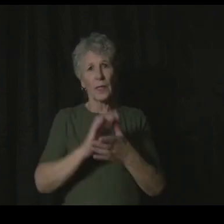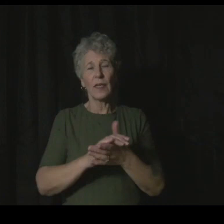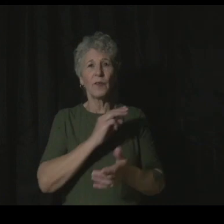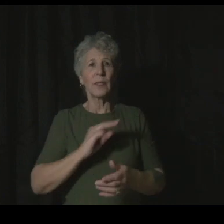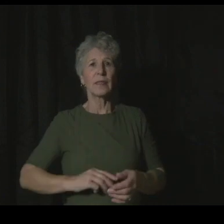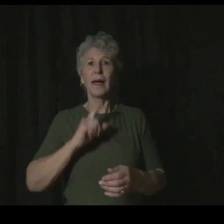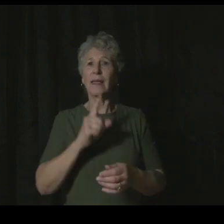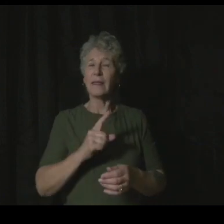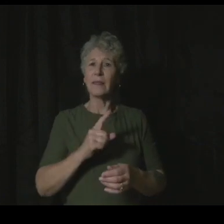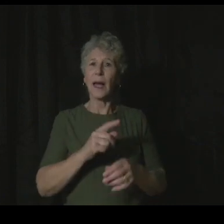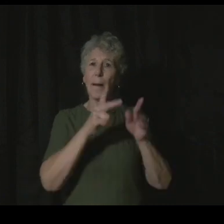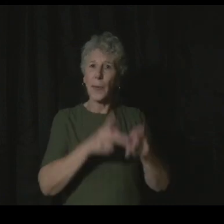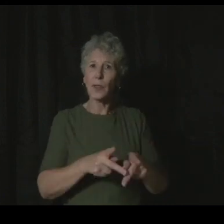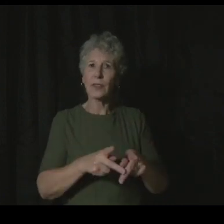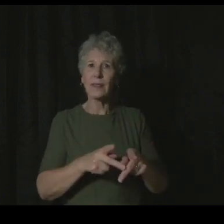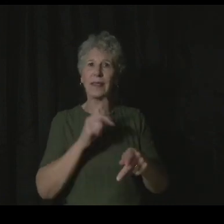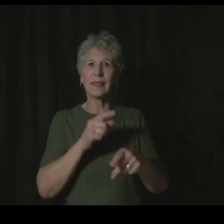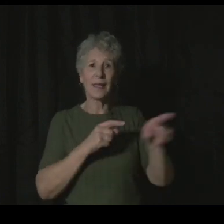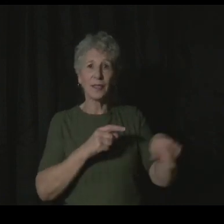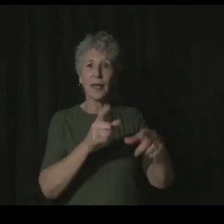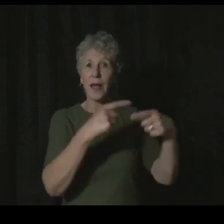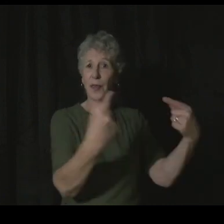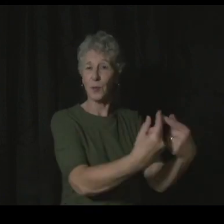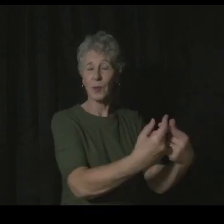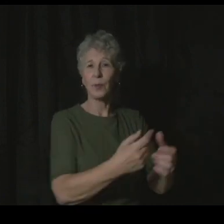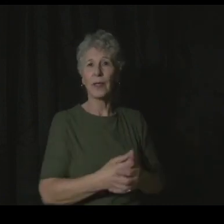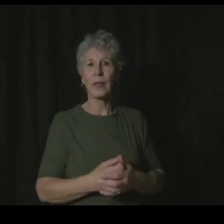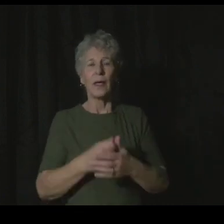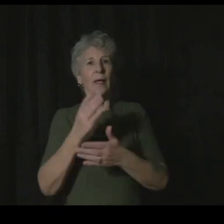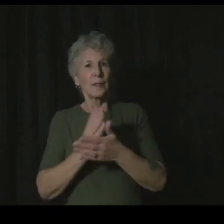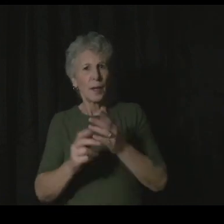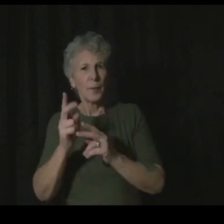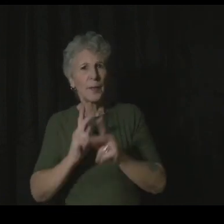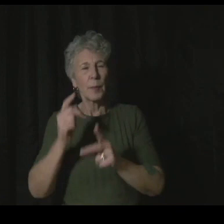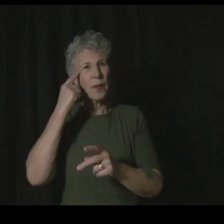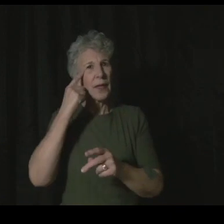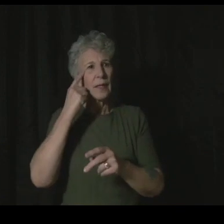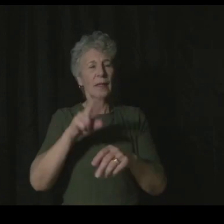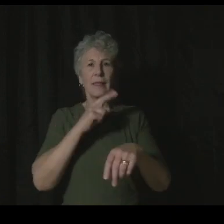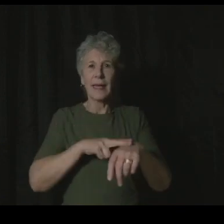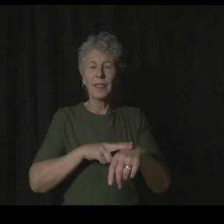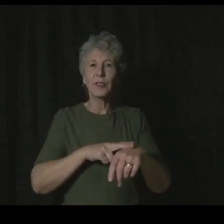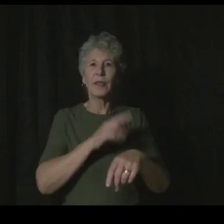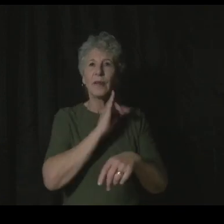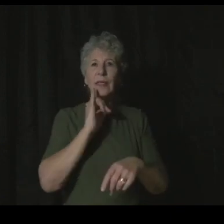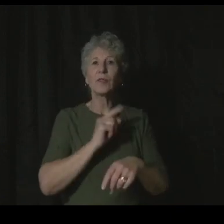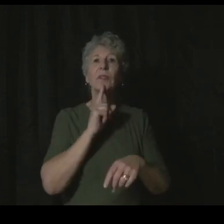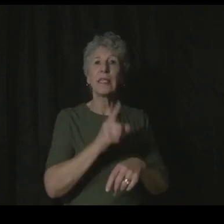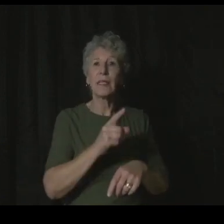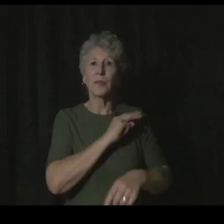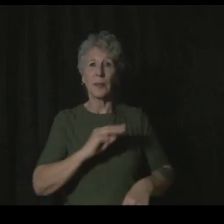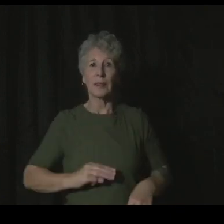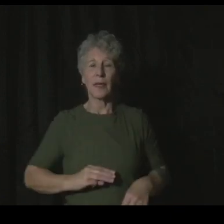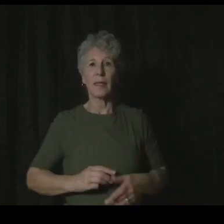it is they. And some actually think the nation of Israel is the Messiah, and that's why they're persecuted so much, because it does say